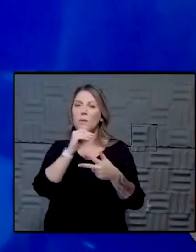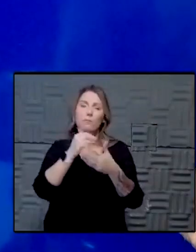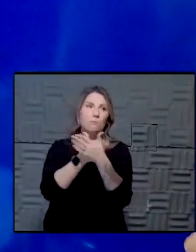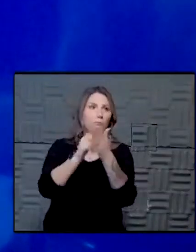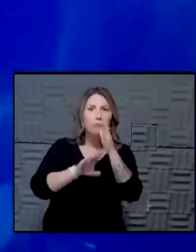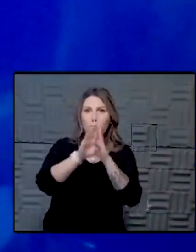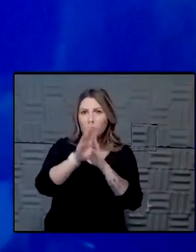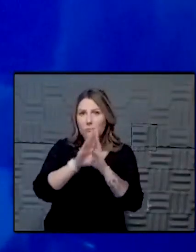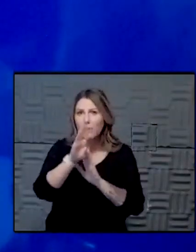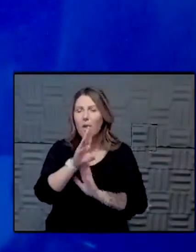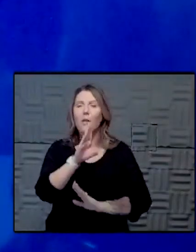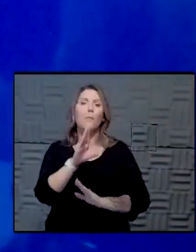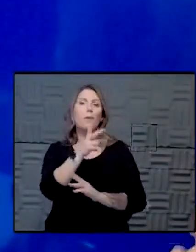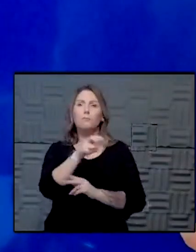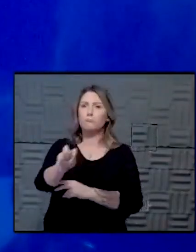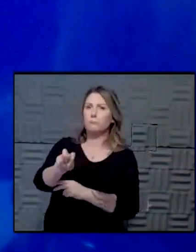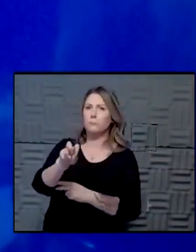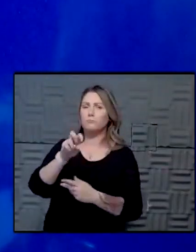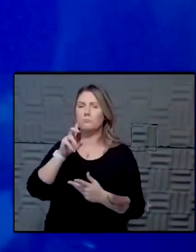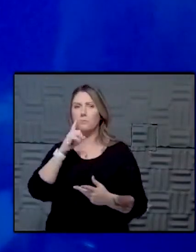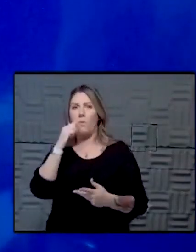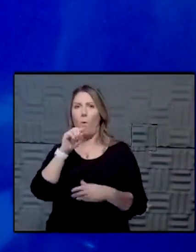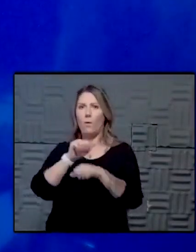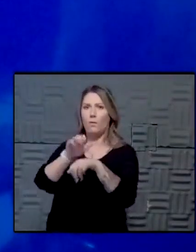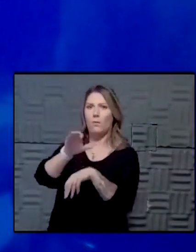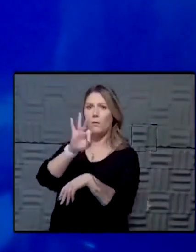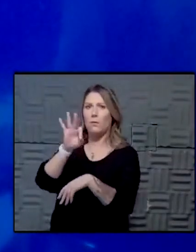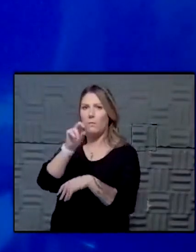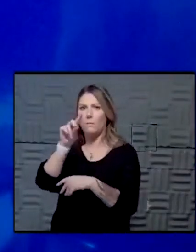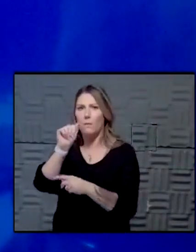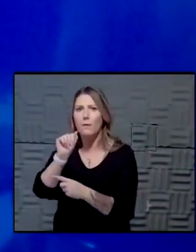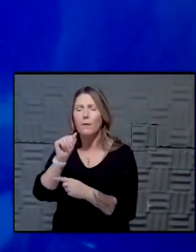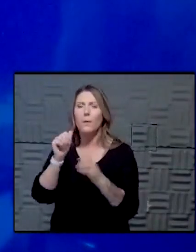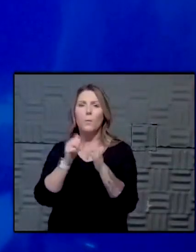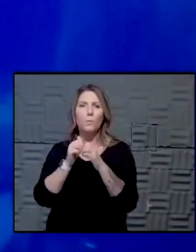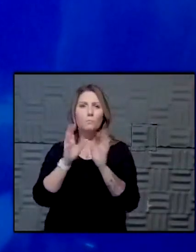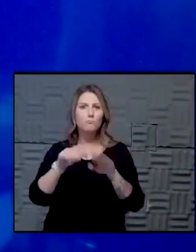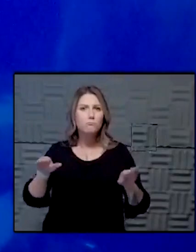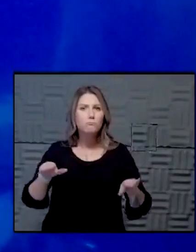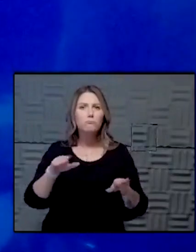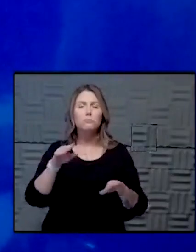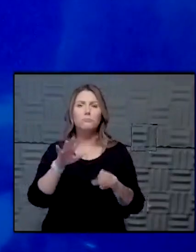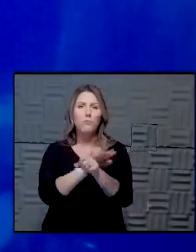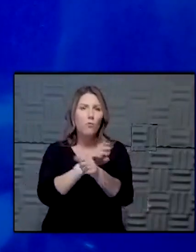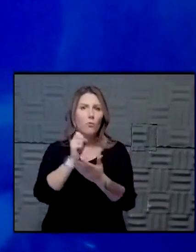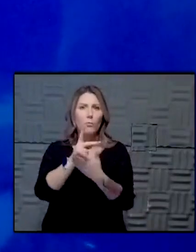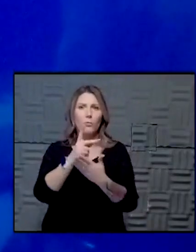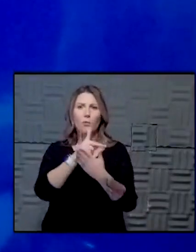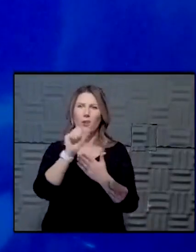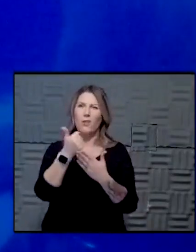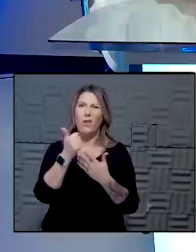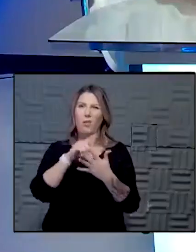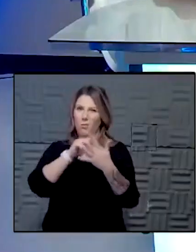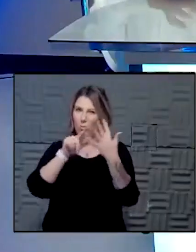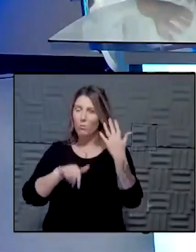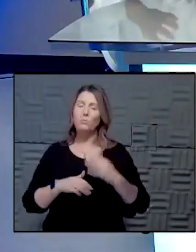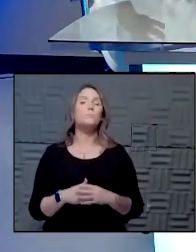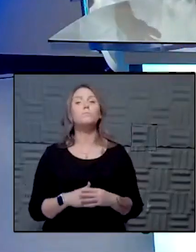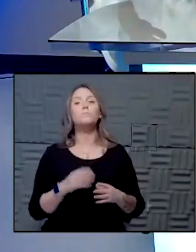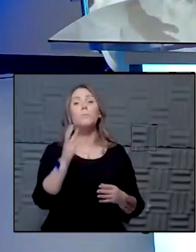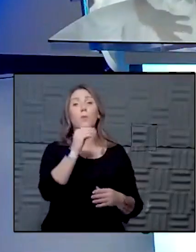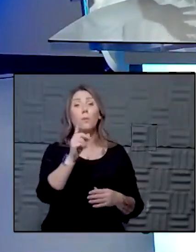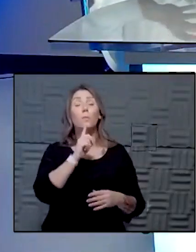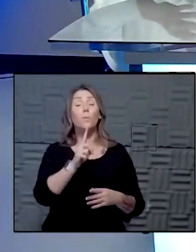pivoting, as you've mentioned, Hawk, going into the FDA with for full approval and other things. Yeah, and historically,